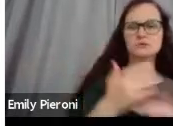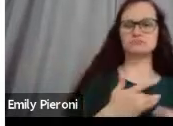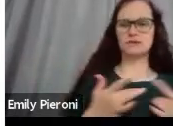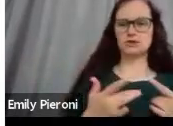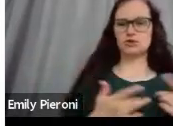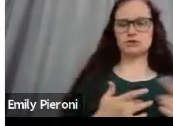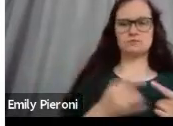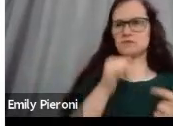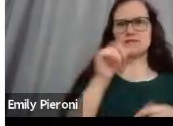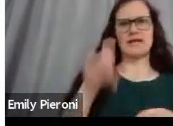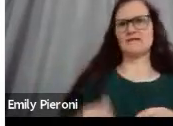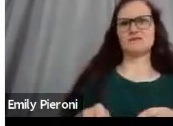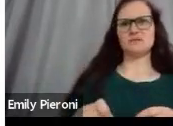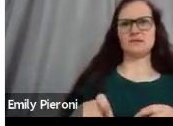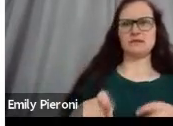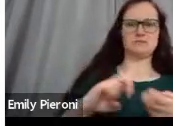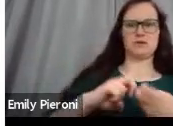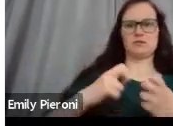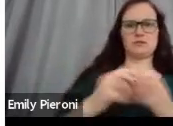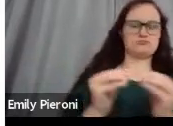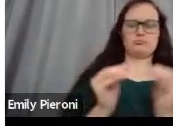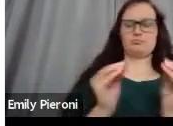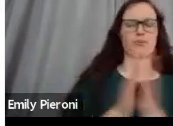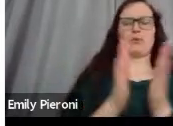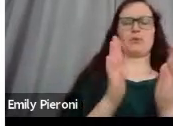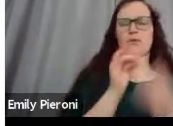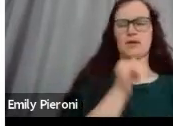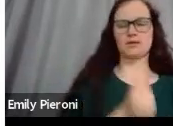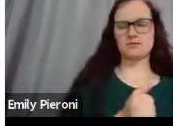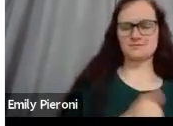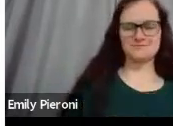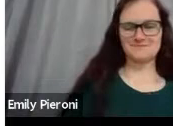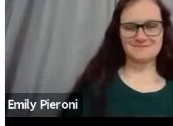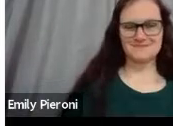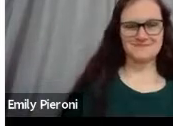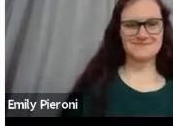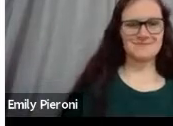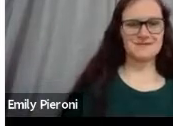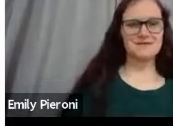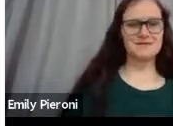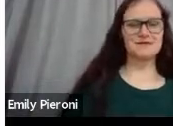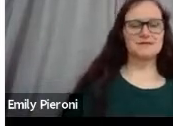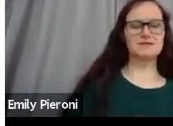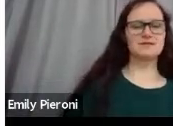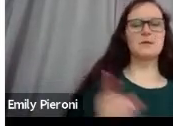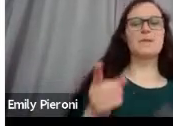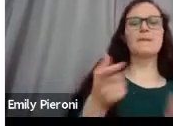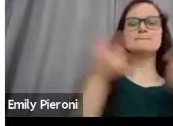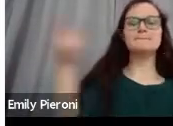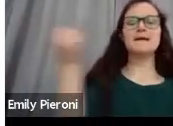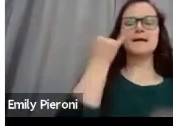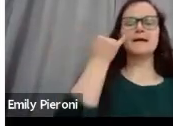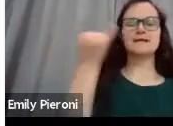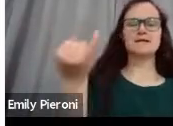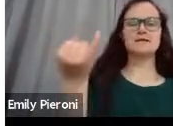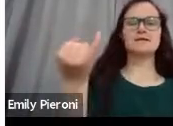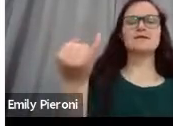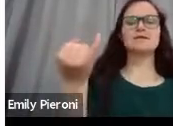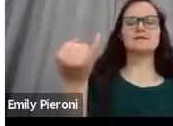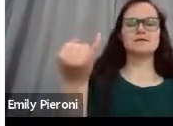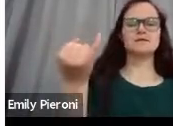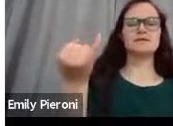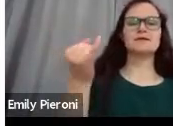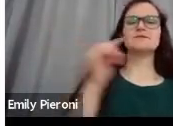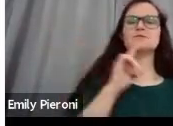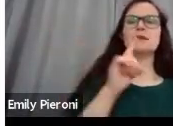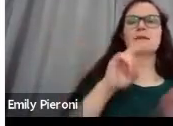be necessarily a conflict. And then your big idea, that's the key message that you're trying to get across. That's the what. And you're moving